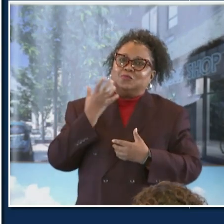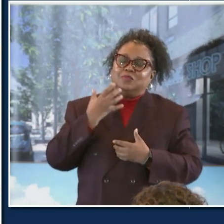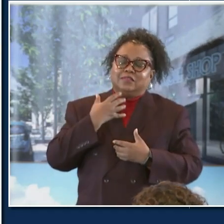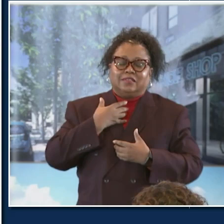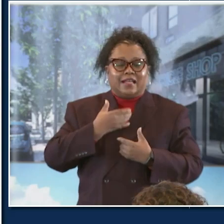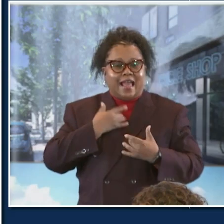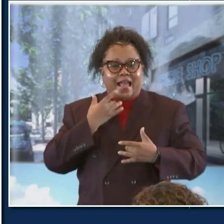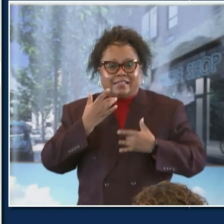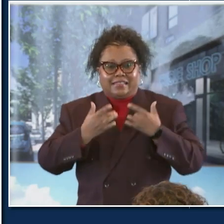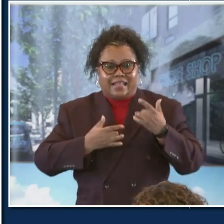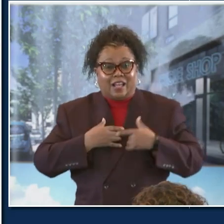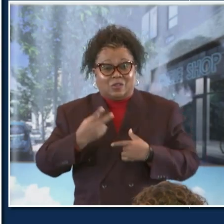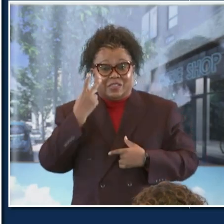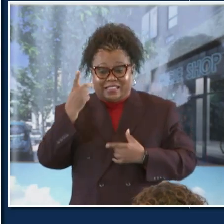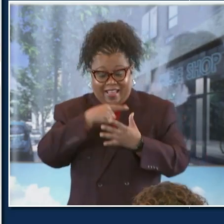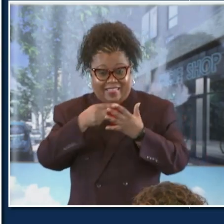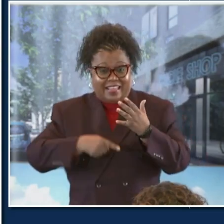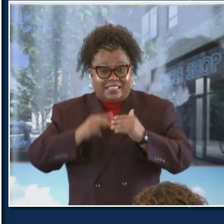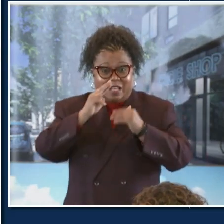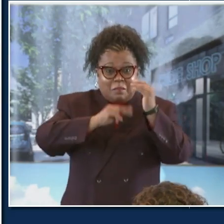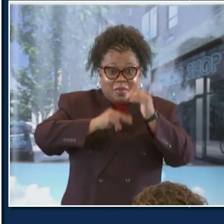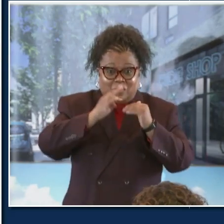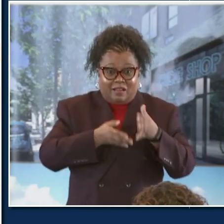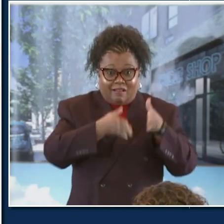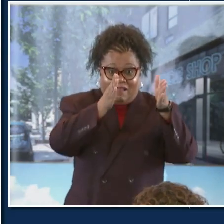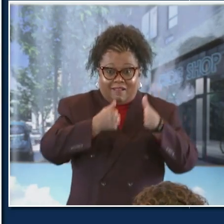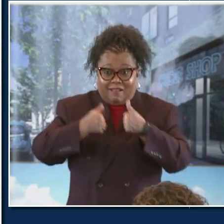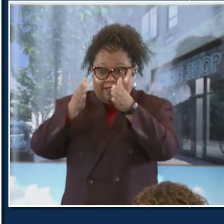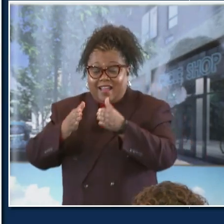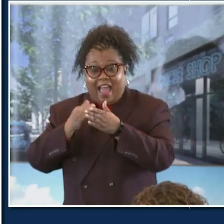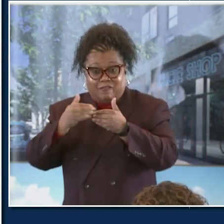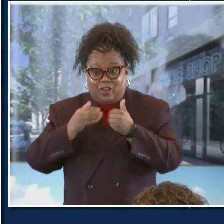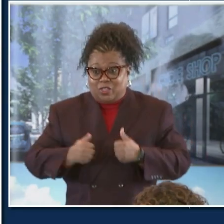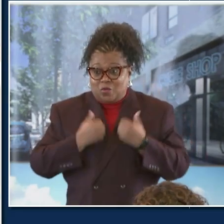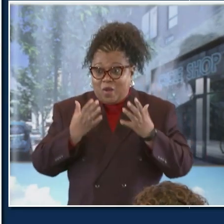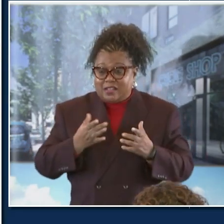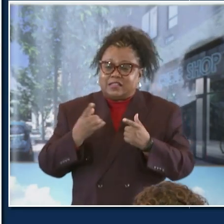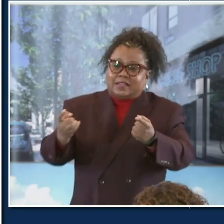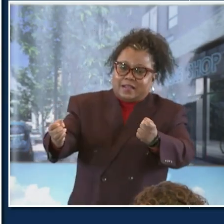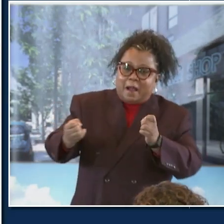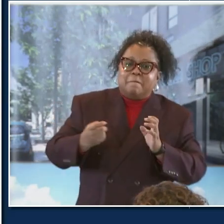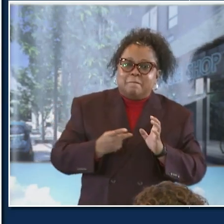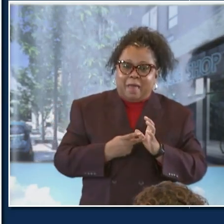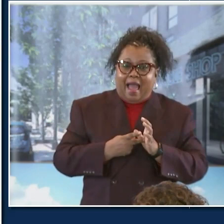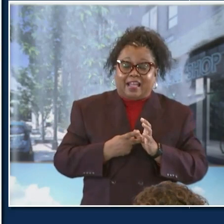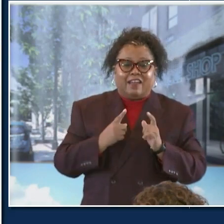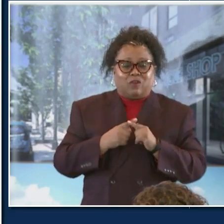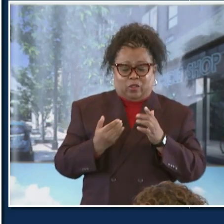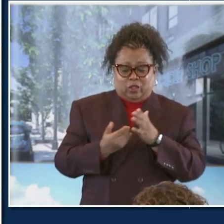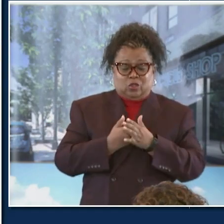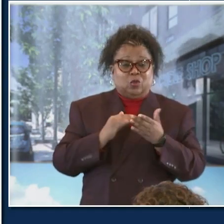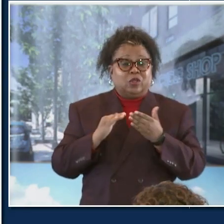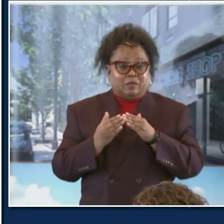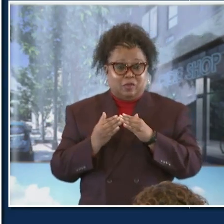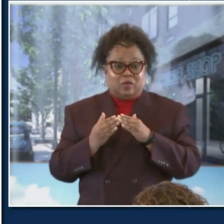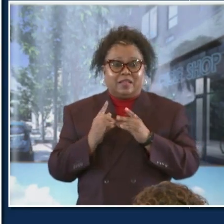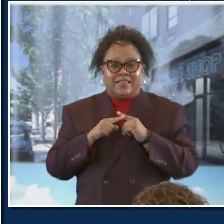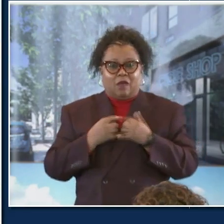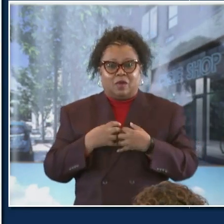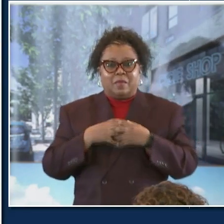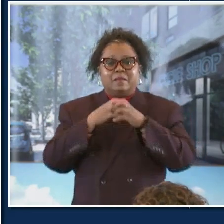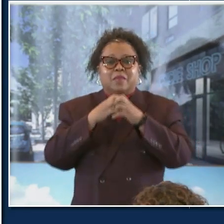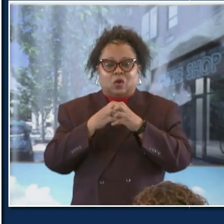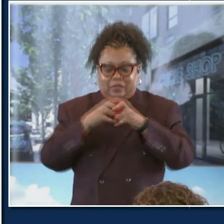extraordinarily excited to see these buildings rise and for the residents to come back and for the new community that will be